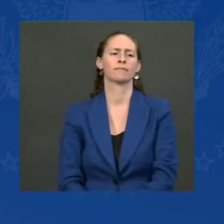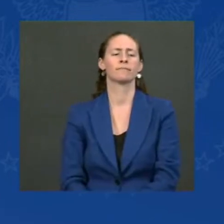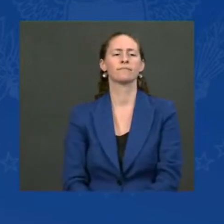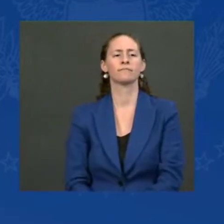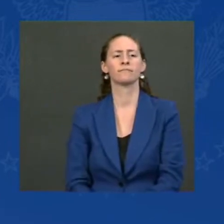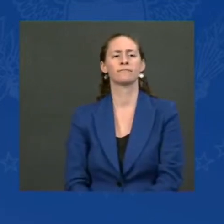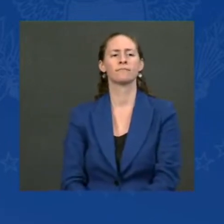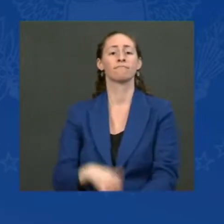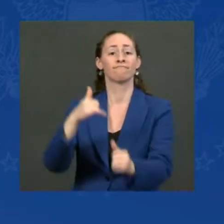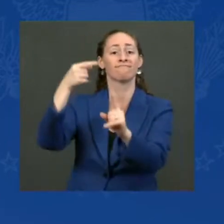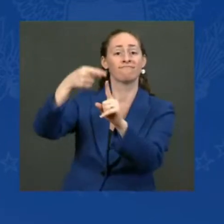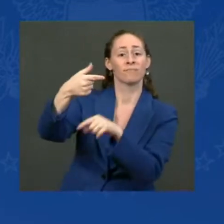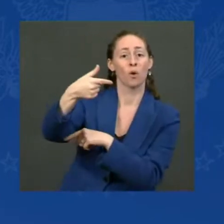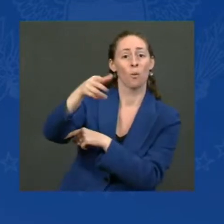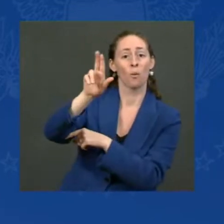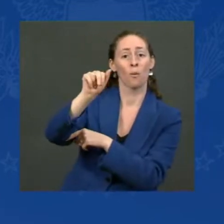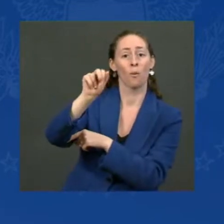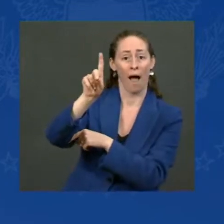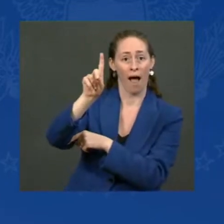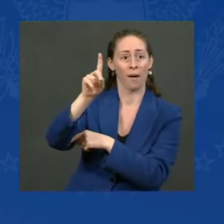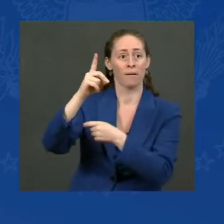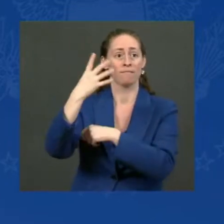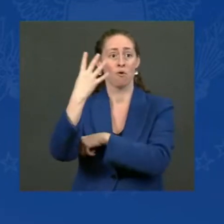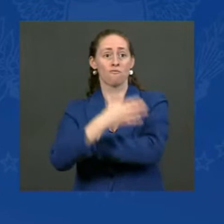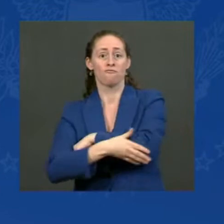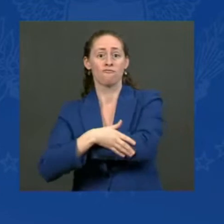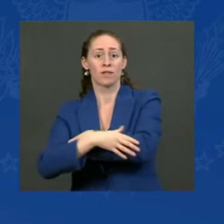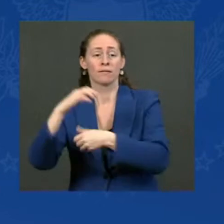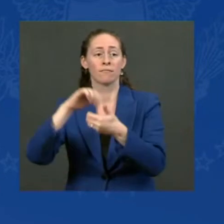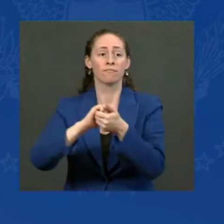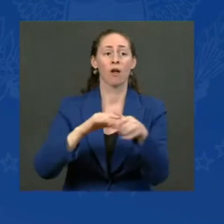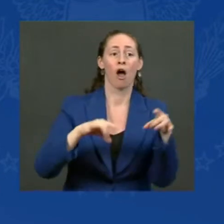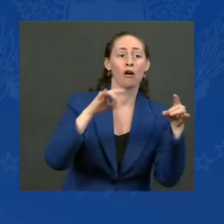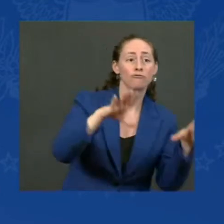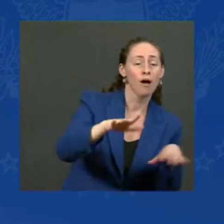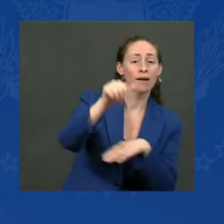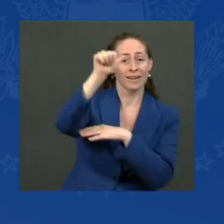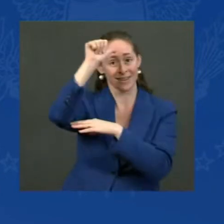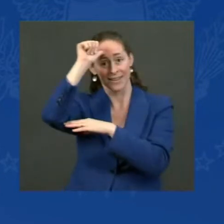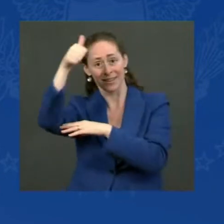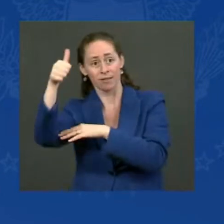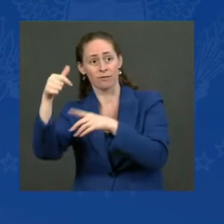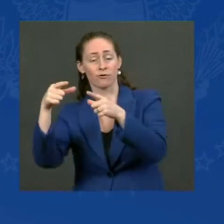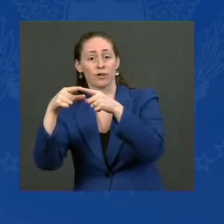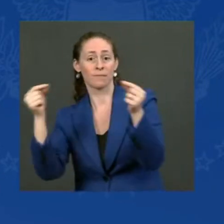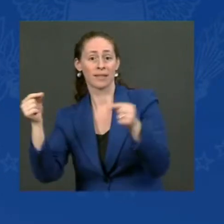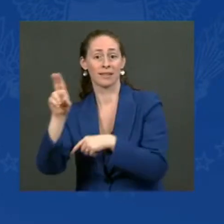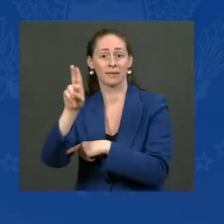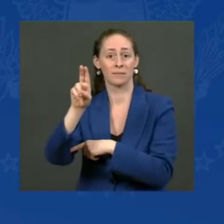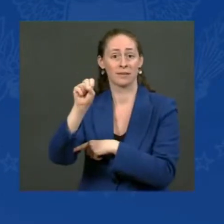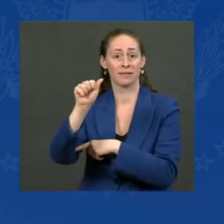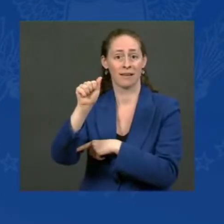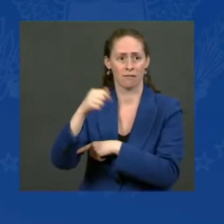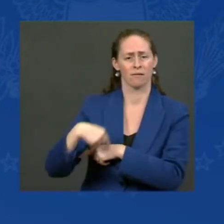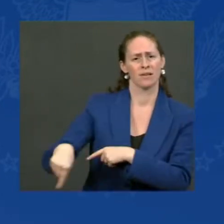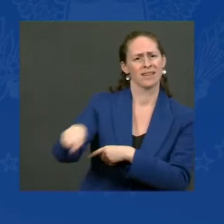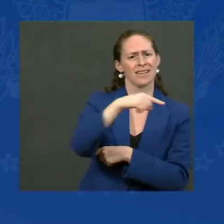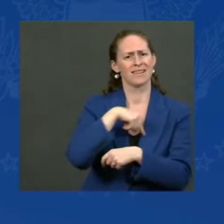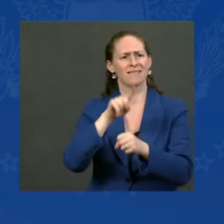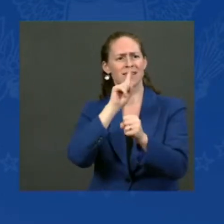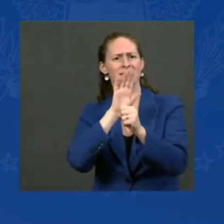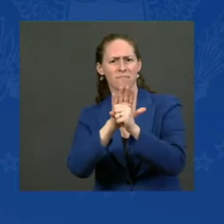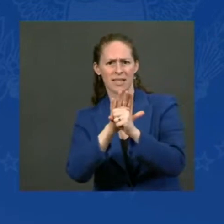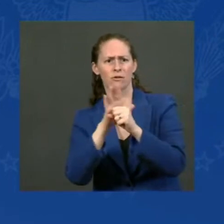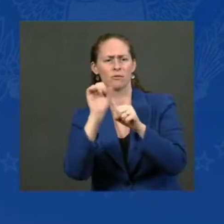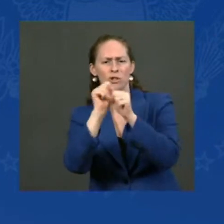among Australia, India, Japan, and the United States to take on challenges ranging from health security